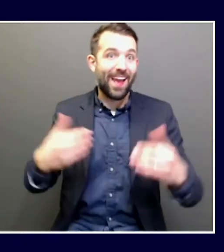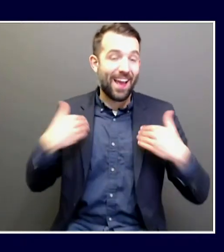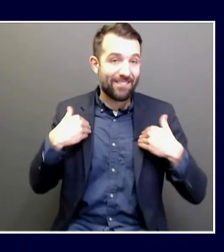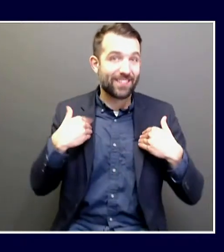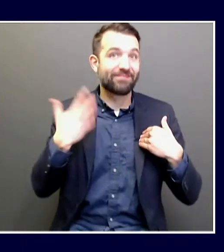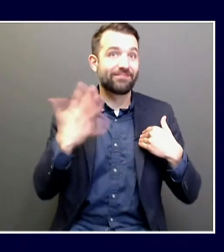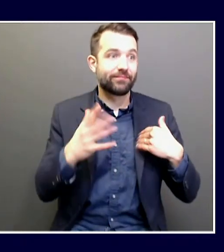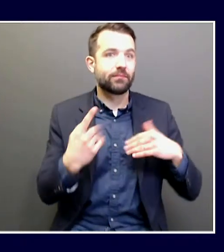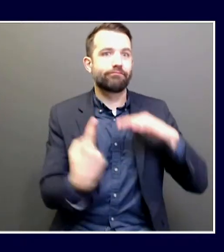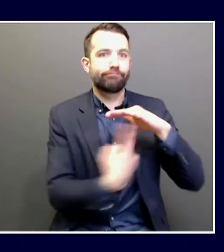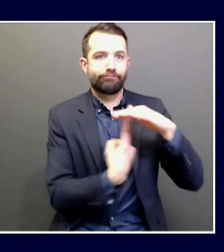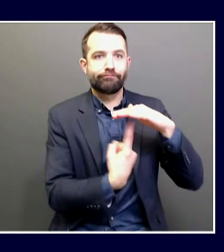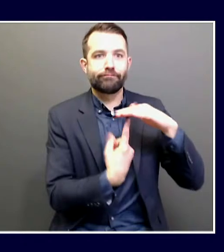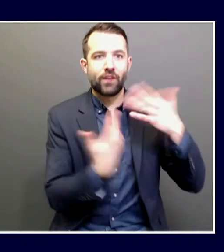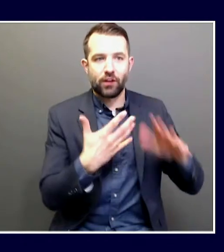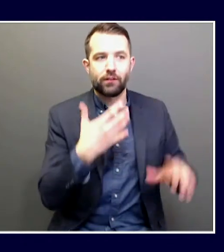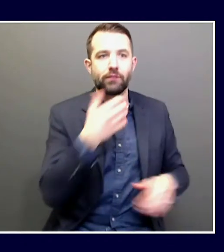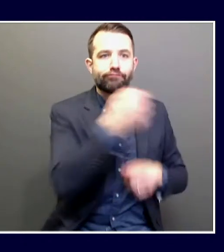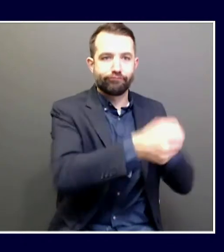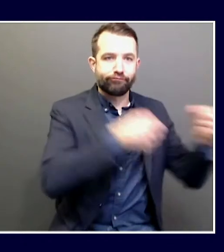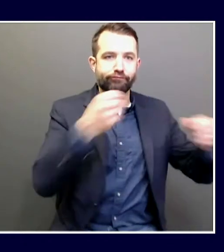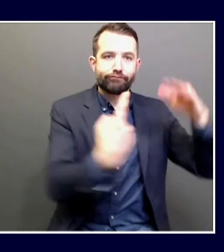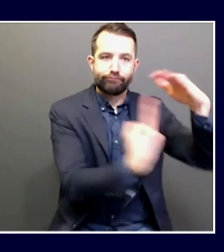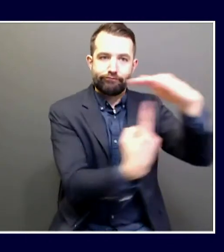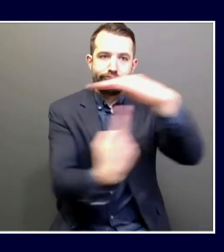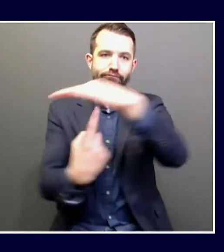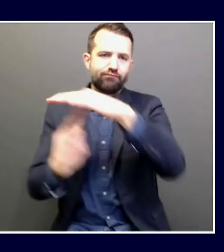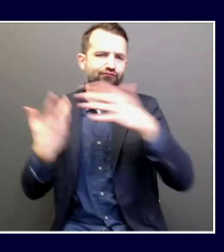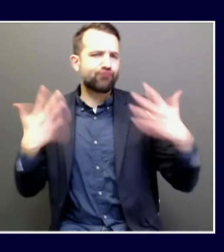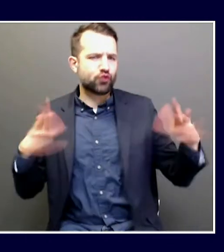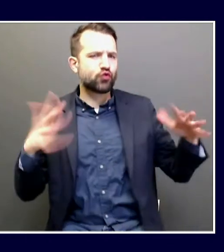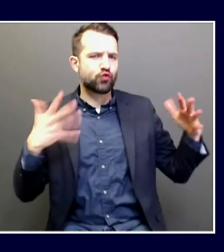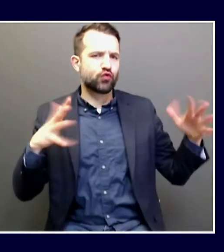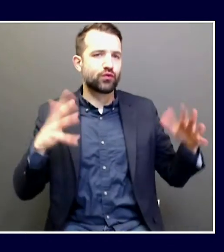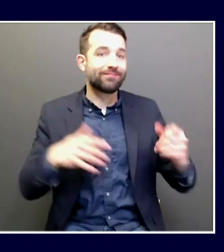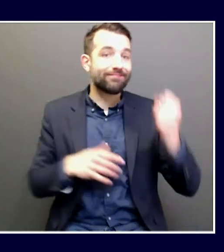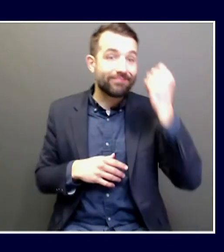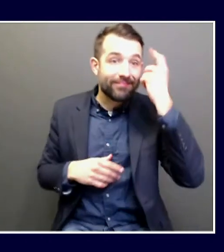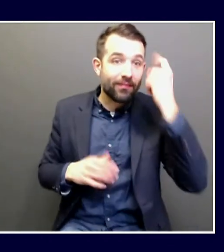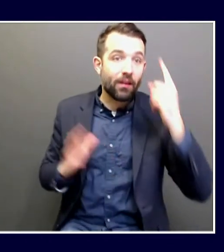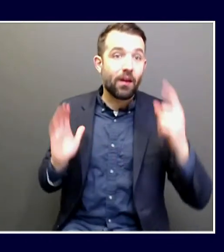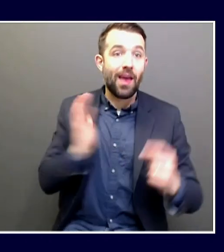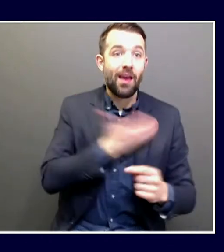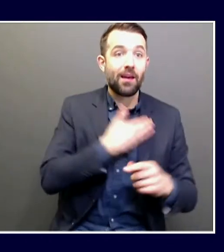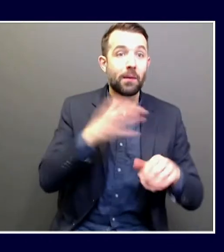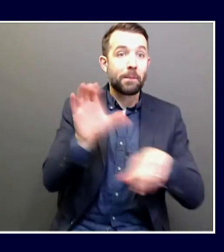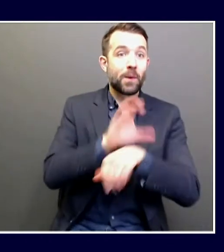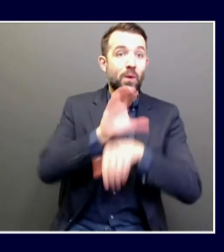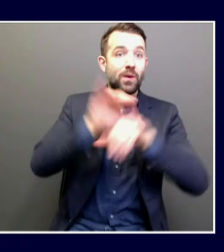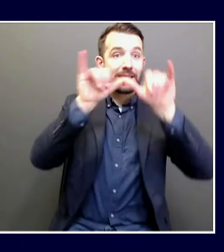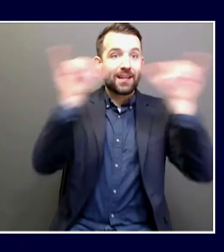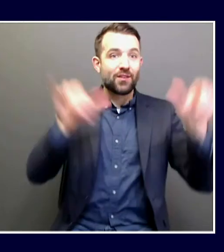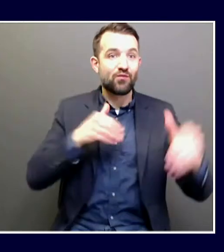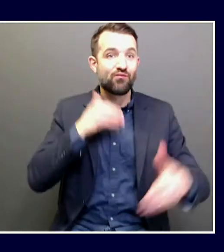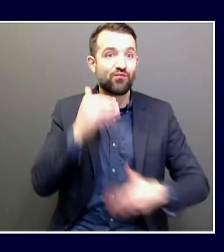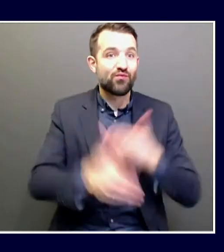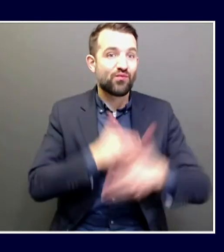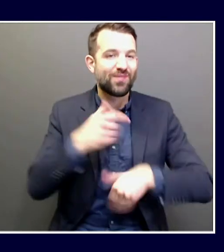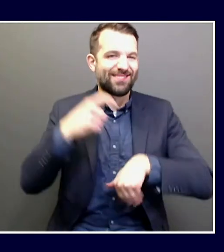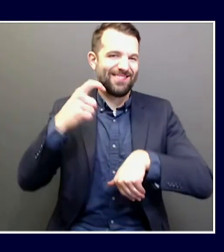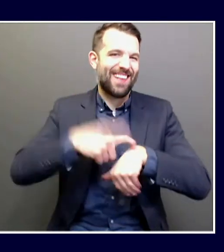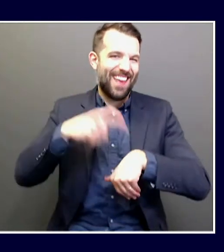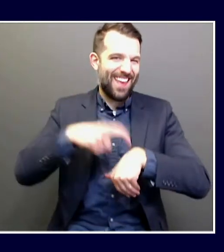that this staggering number of positive lab results that we've received just in the past few